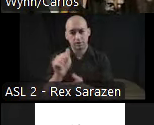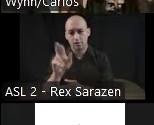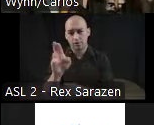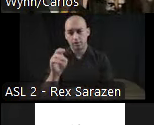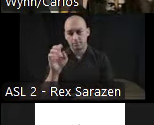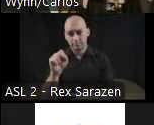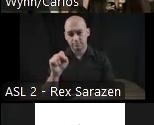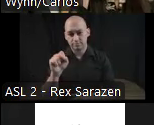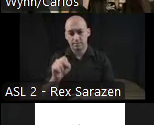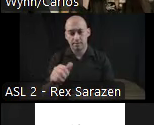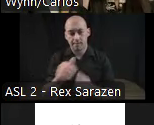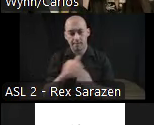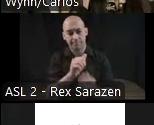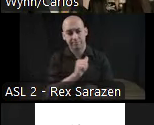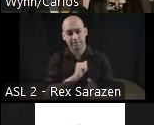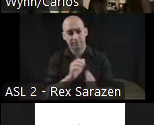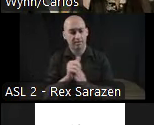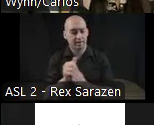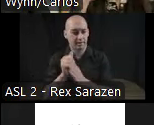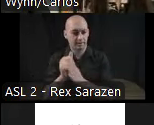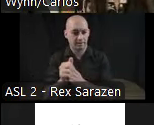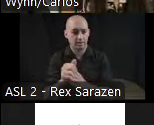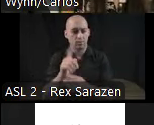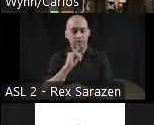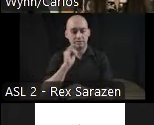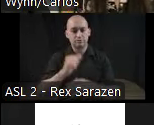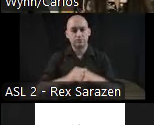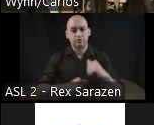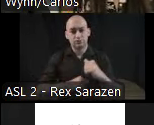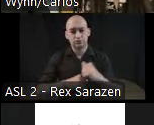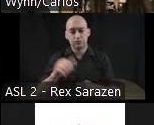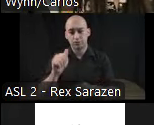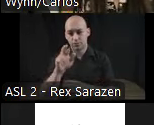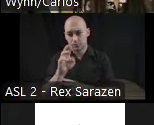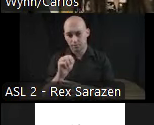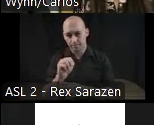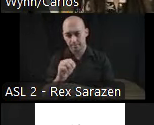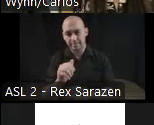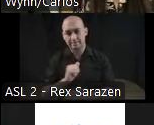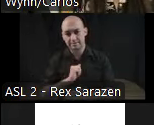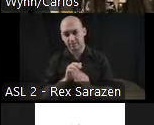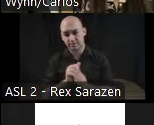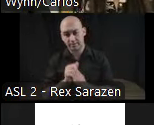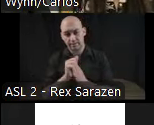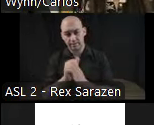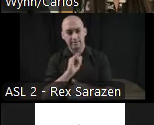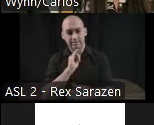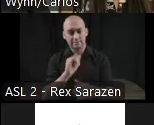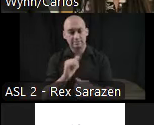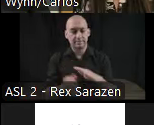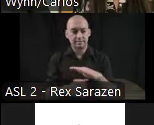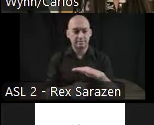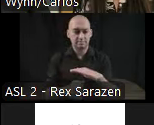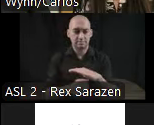called the self-guided, and one was the structured arm. So the self-guided was basically